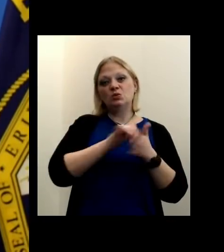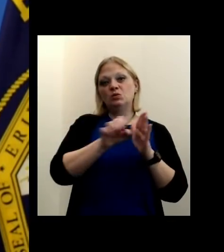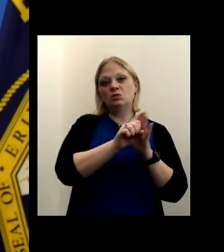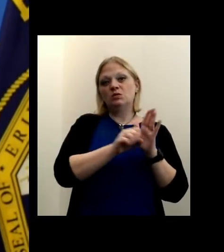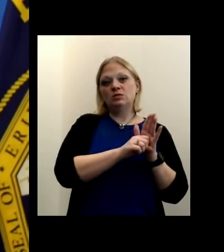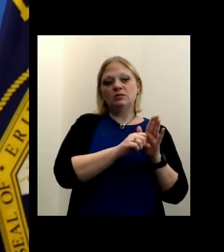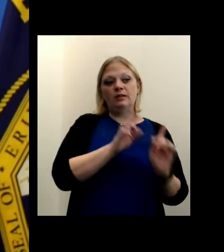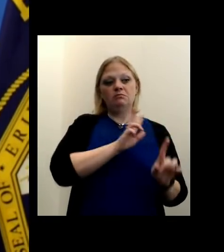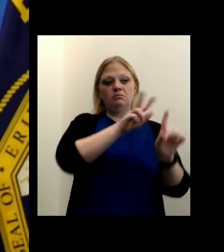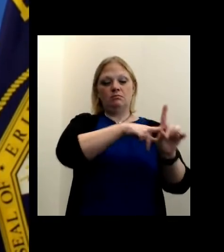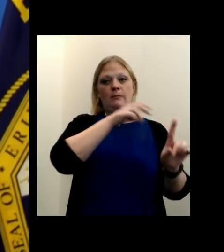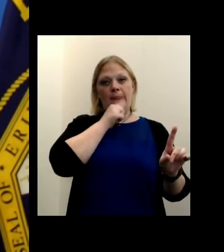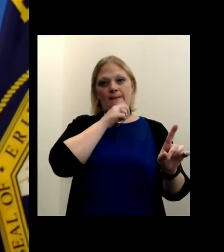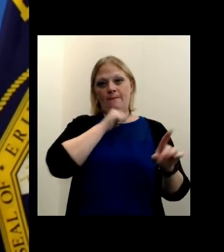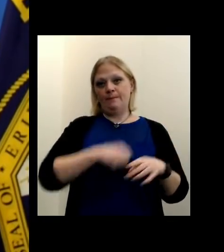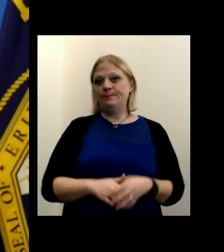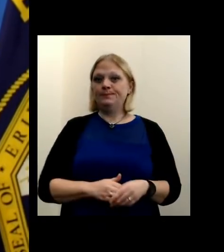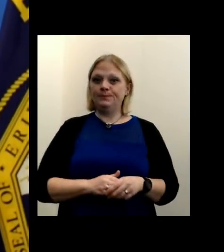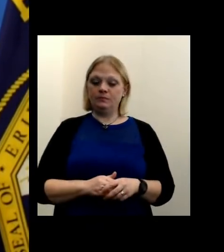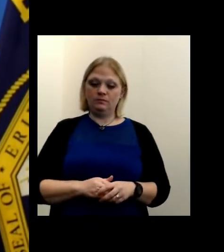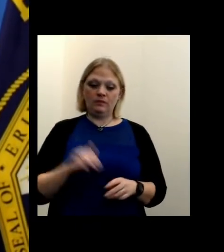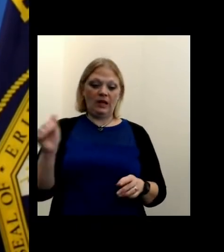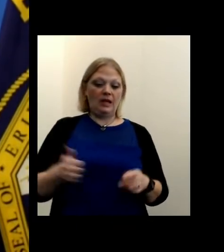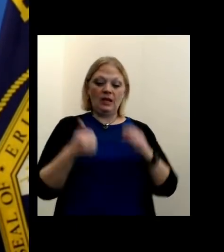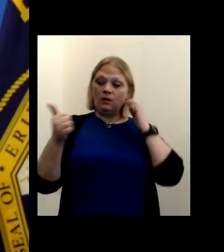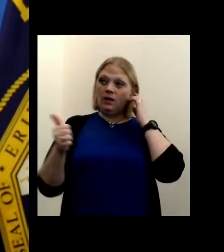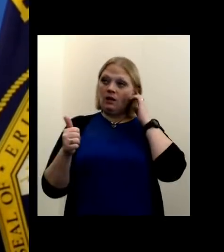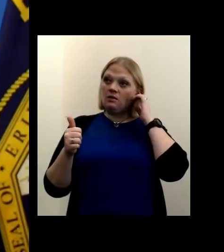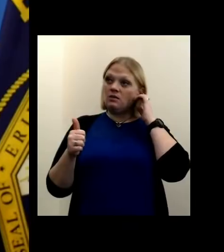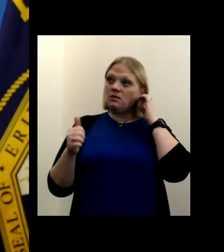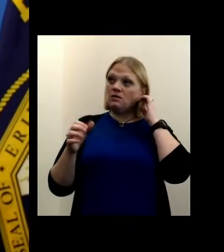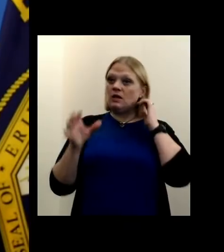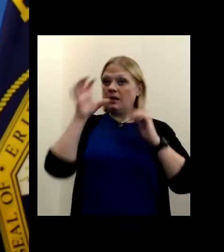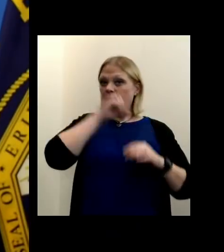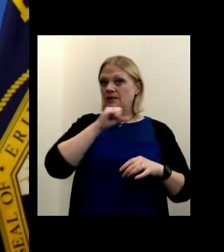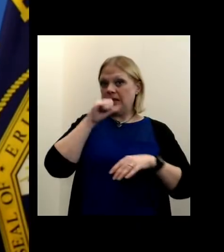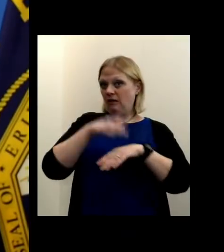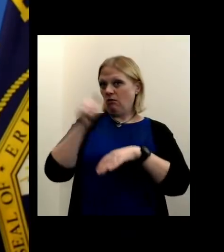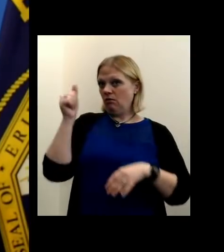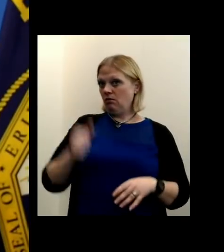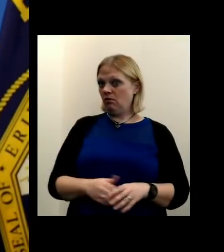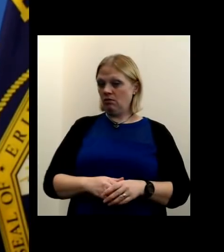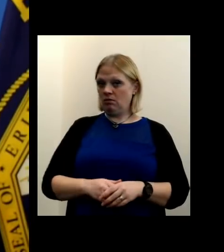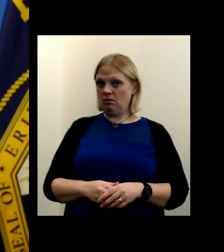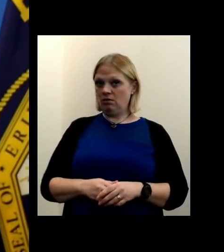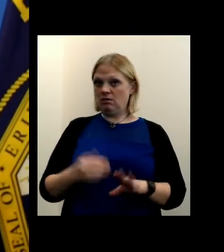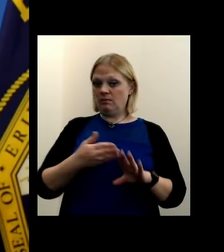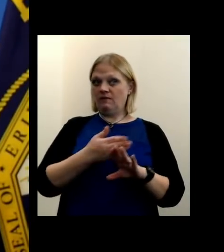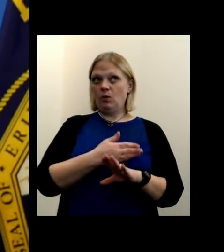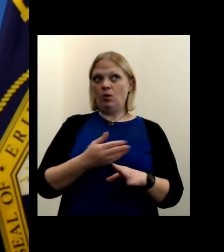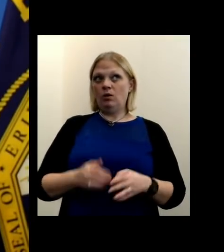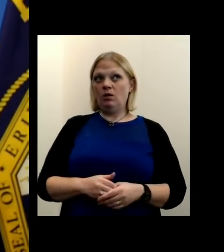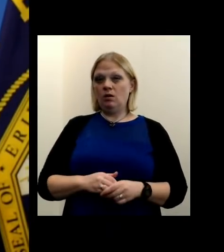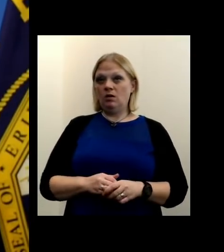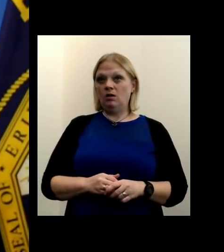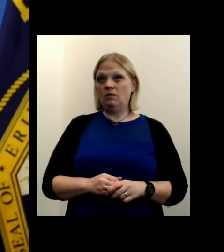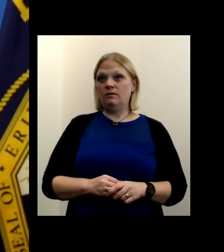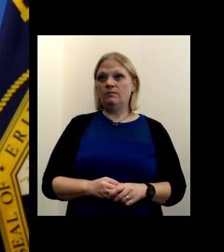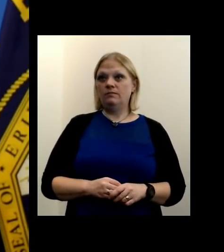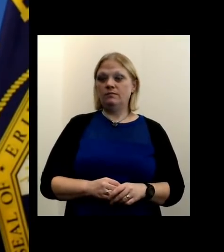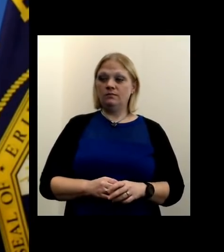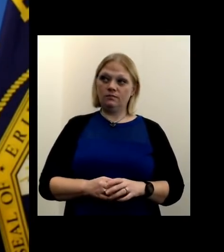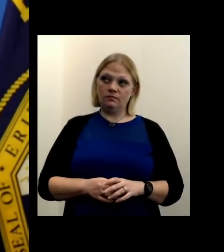orange. Is there anybody else I did not call on before we do one final round of questions?